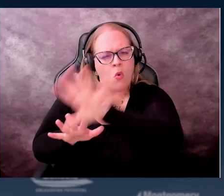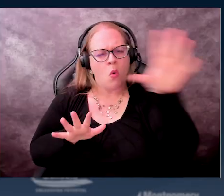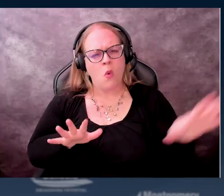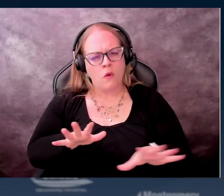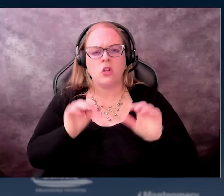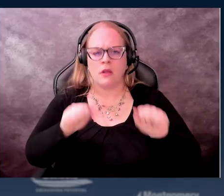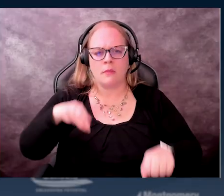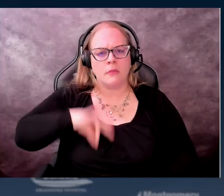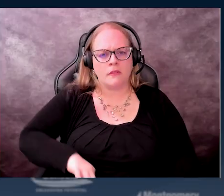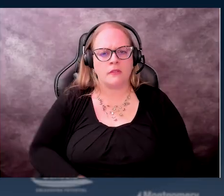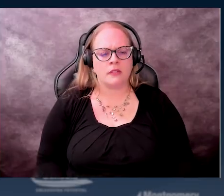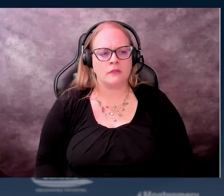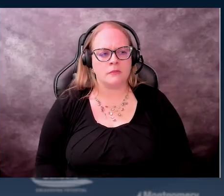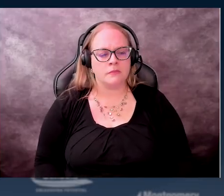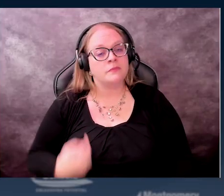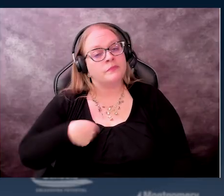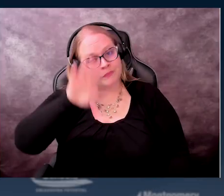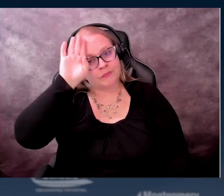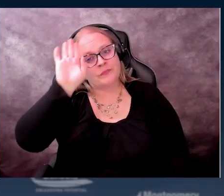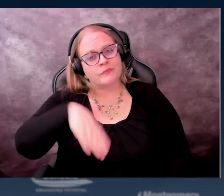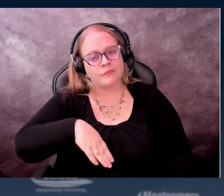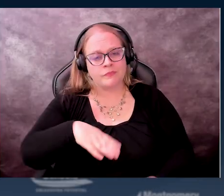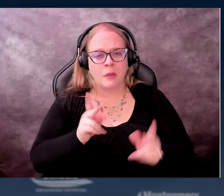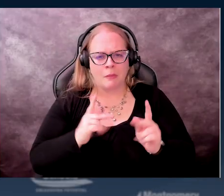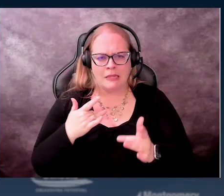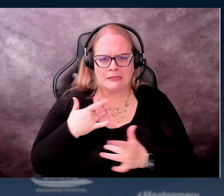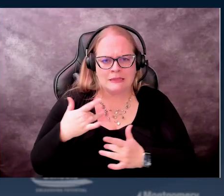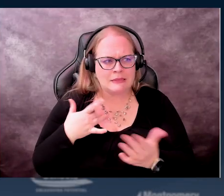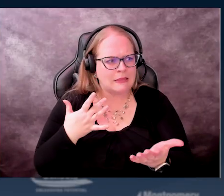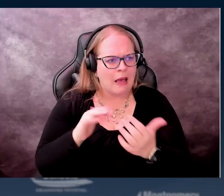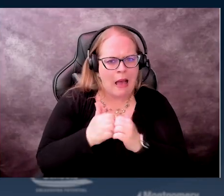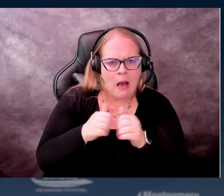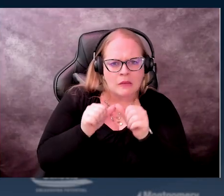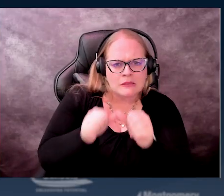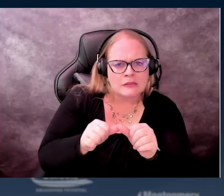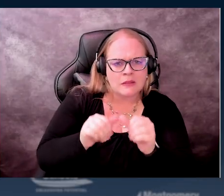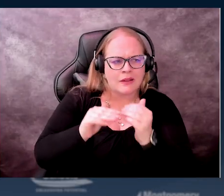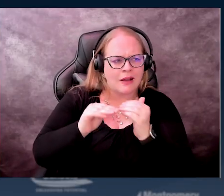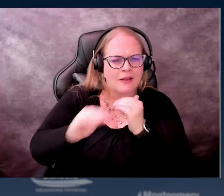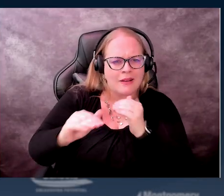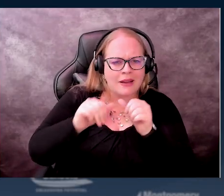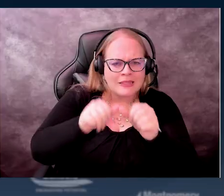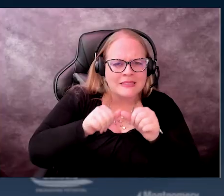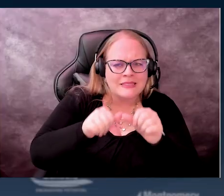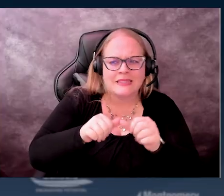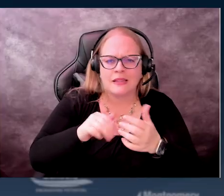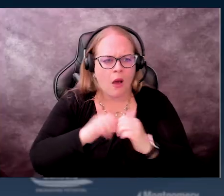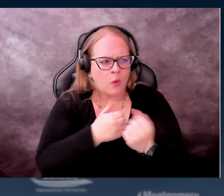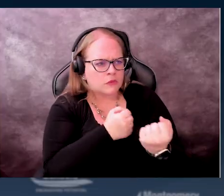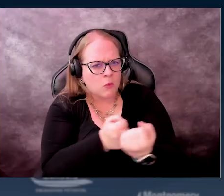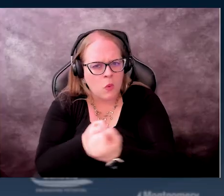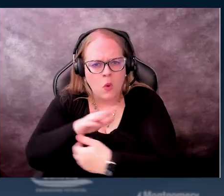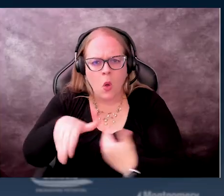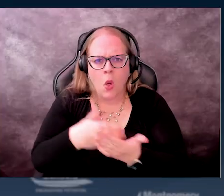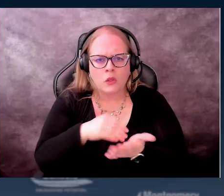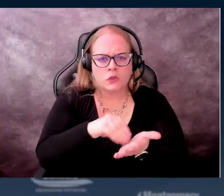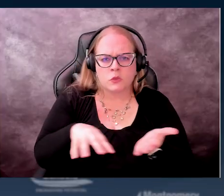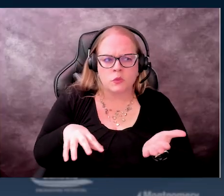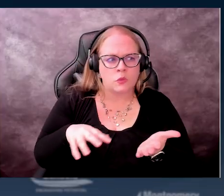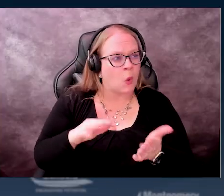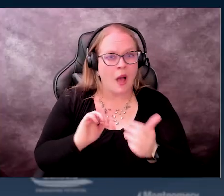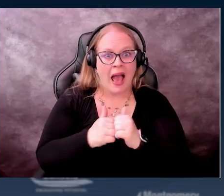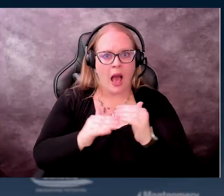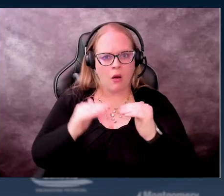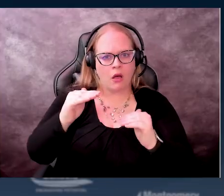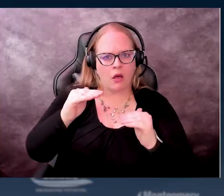can benefit. We know there are concerns about ensuring consistency, supporting all students, and preventing inequities from